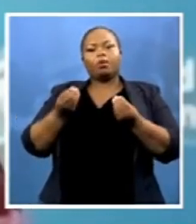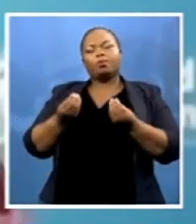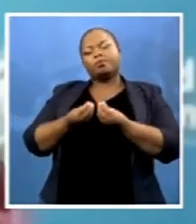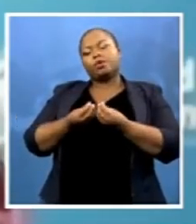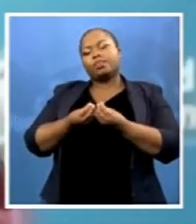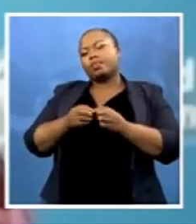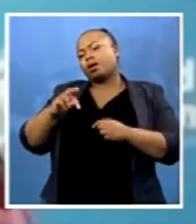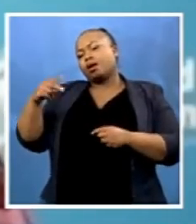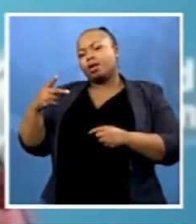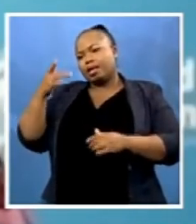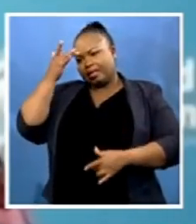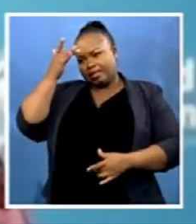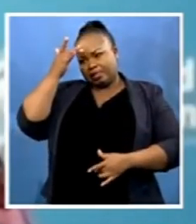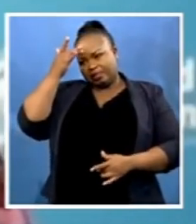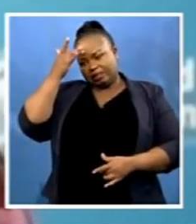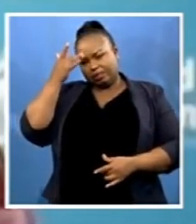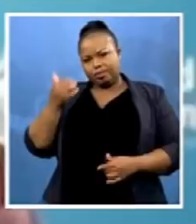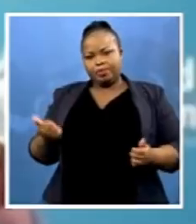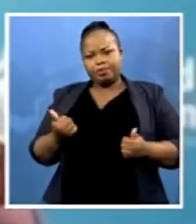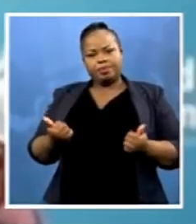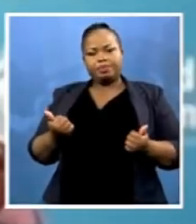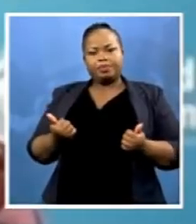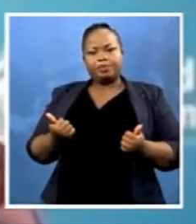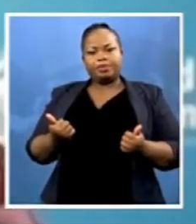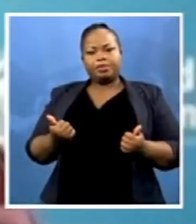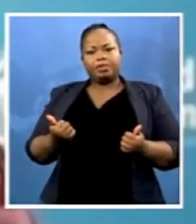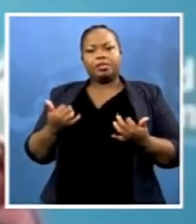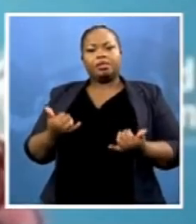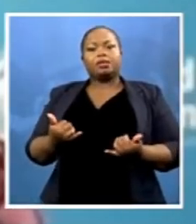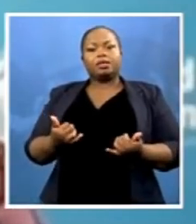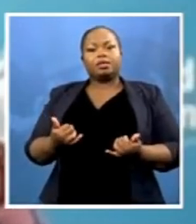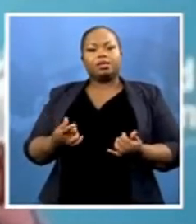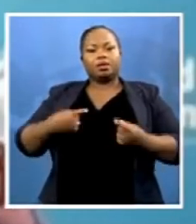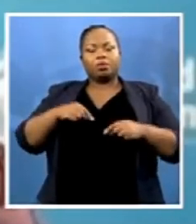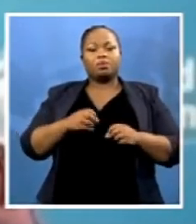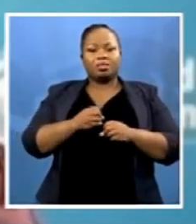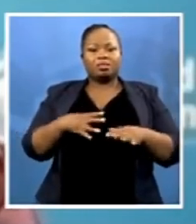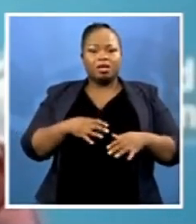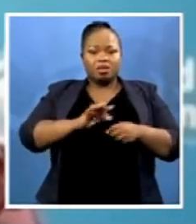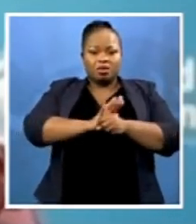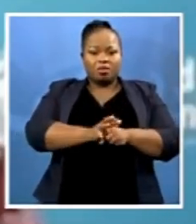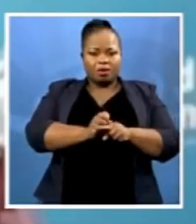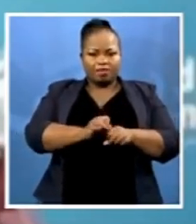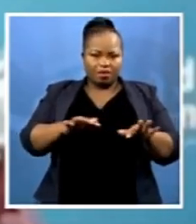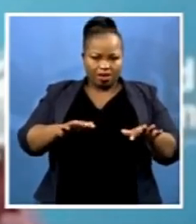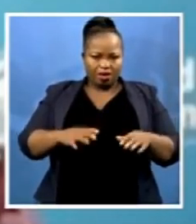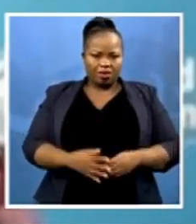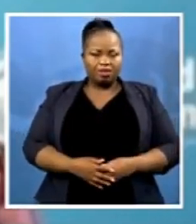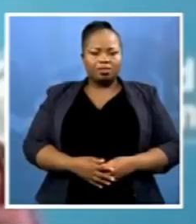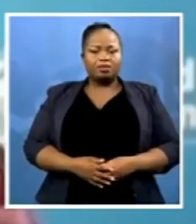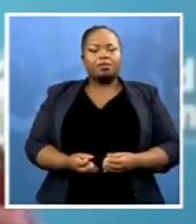at the start of this COVID-19 pandemic, there were a number of outbreaks going on in a number of countries,